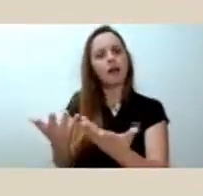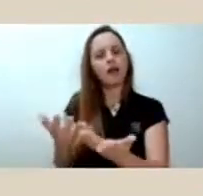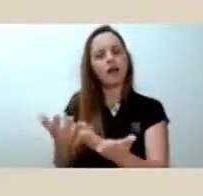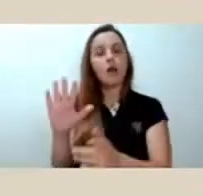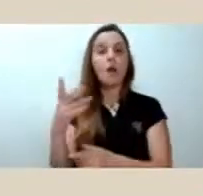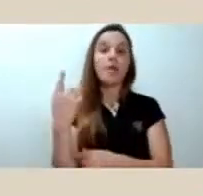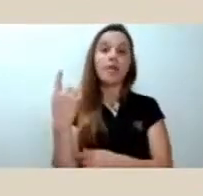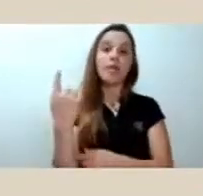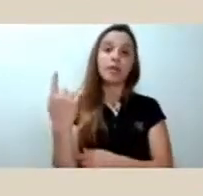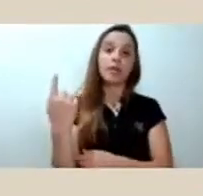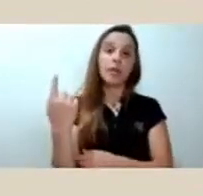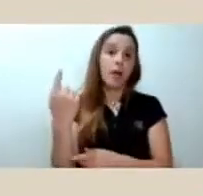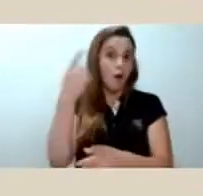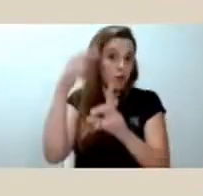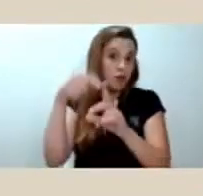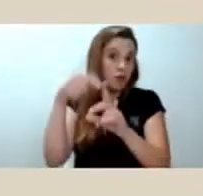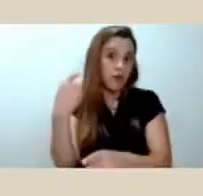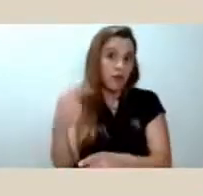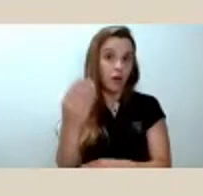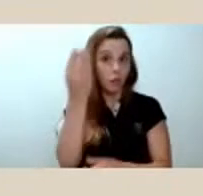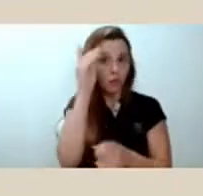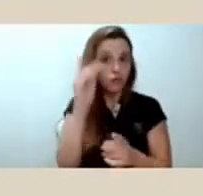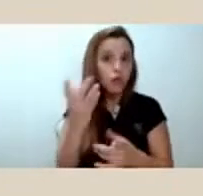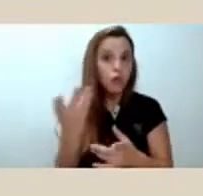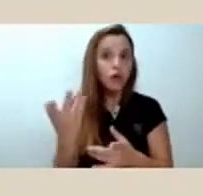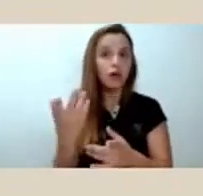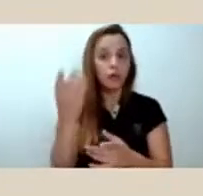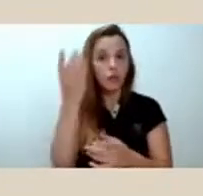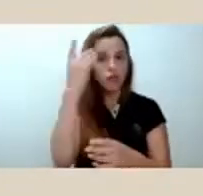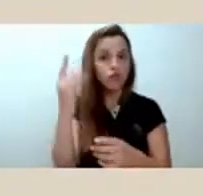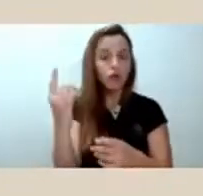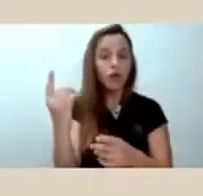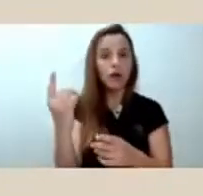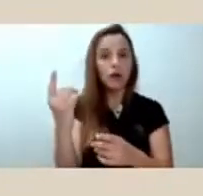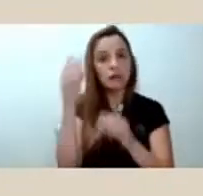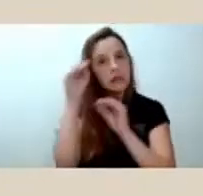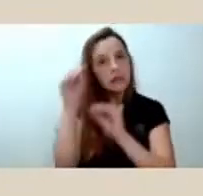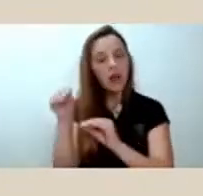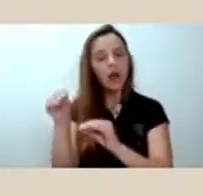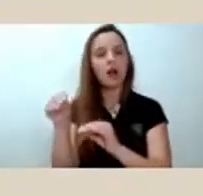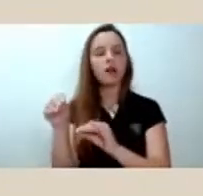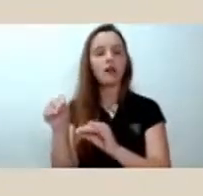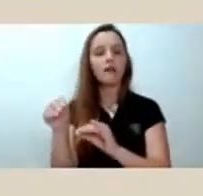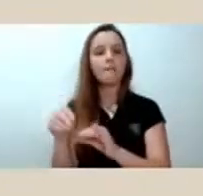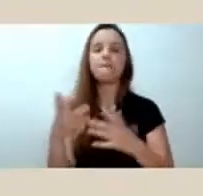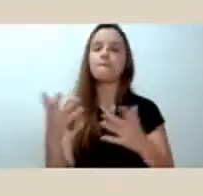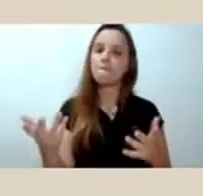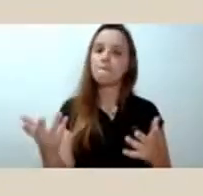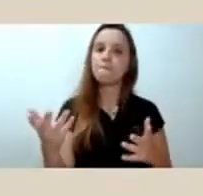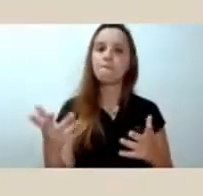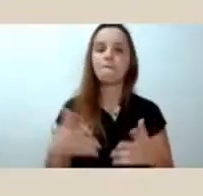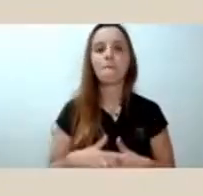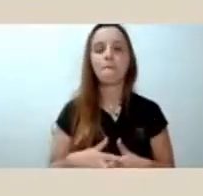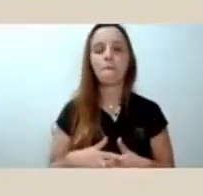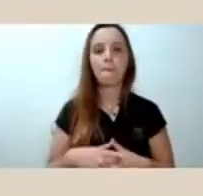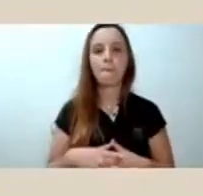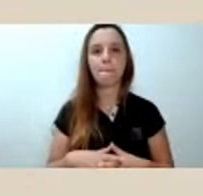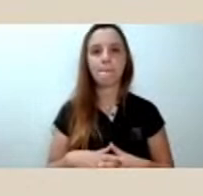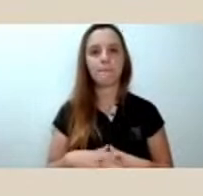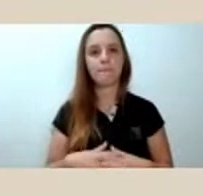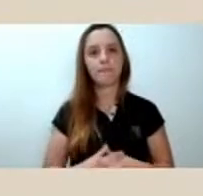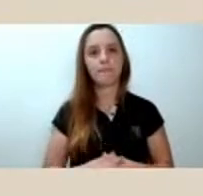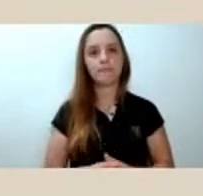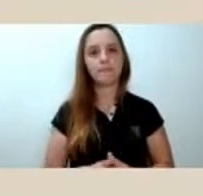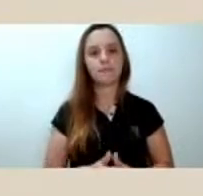teacher teaching them, it's really, really low. That's